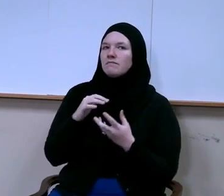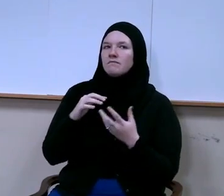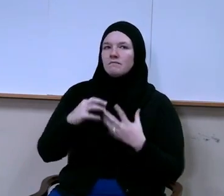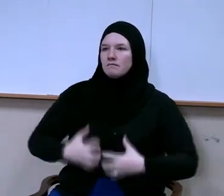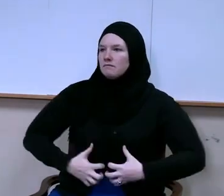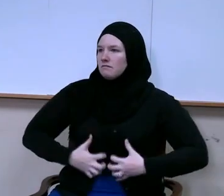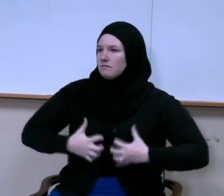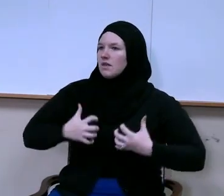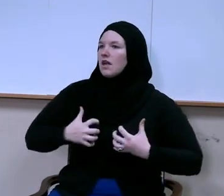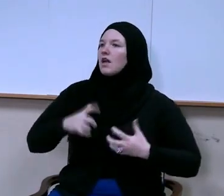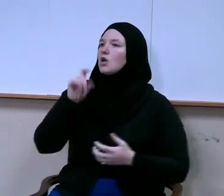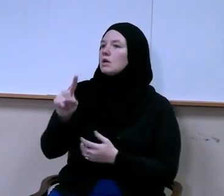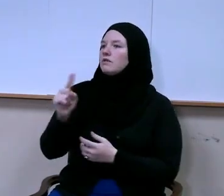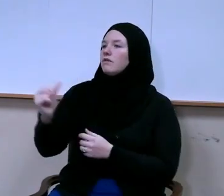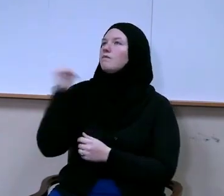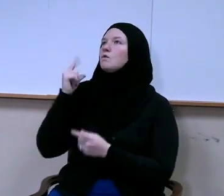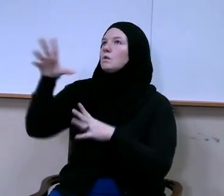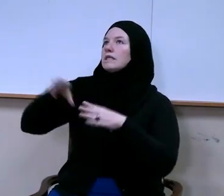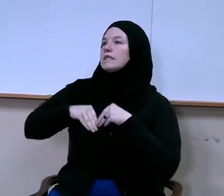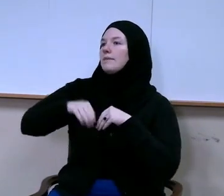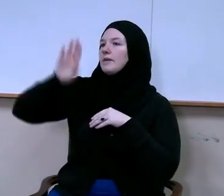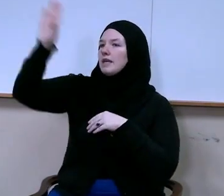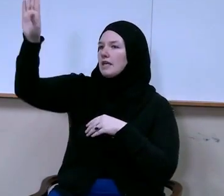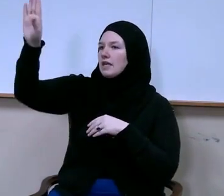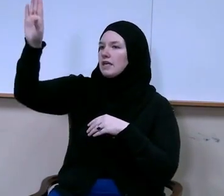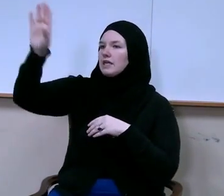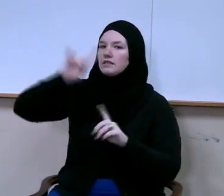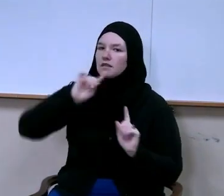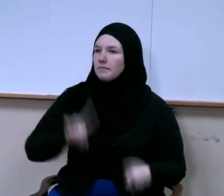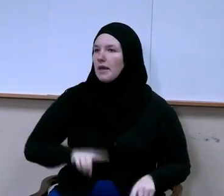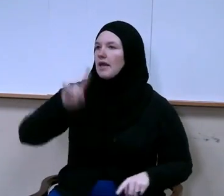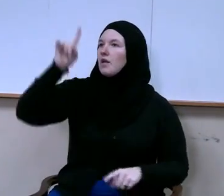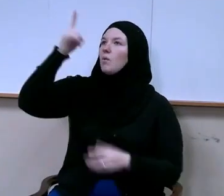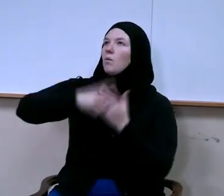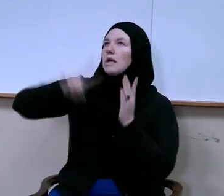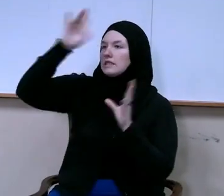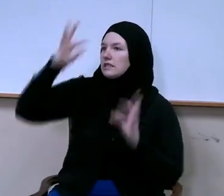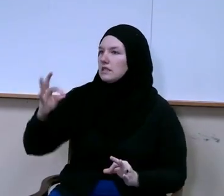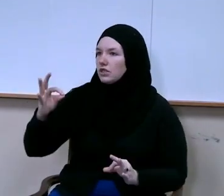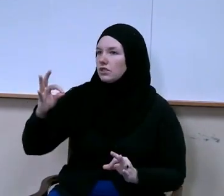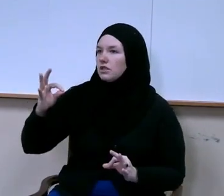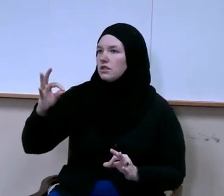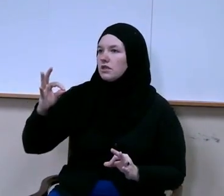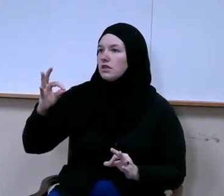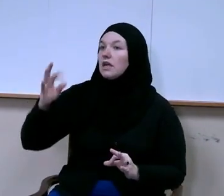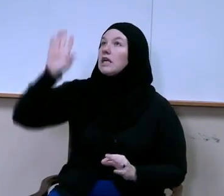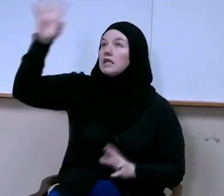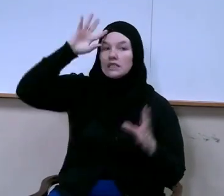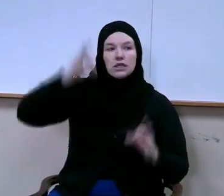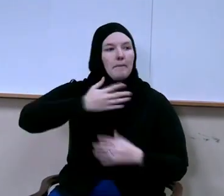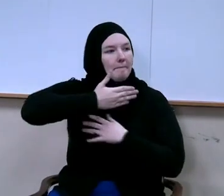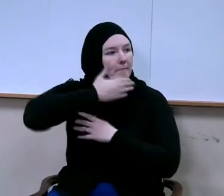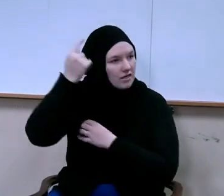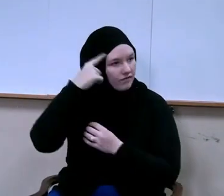and questions of refusal to accept His qada and His qadr, that what He decides for us is the